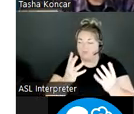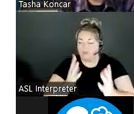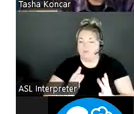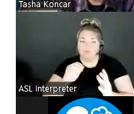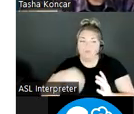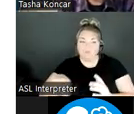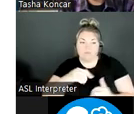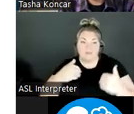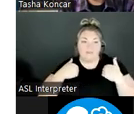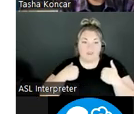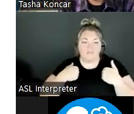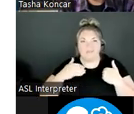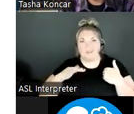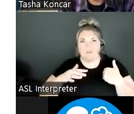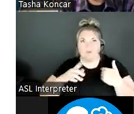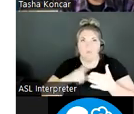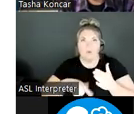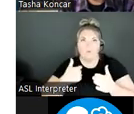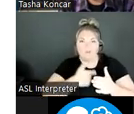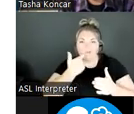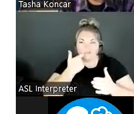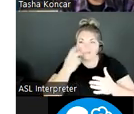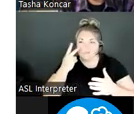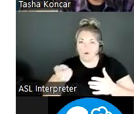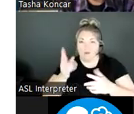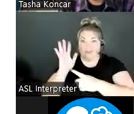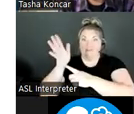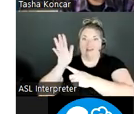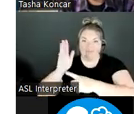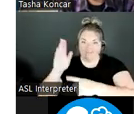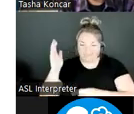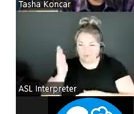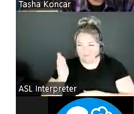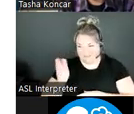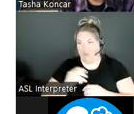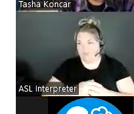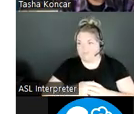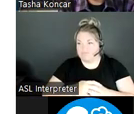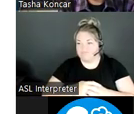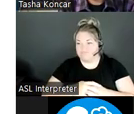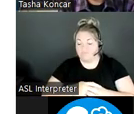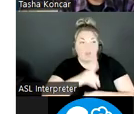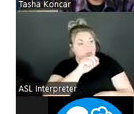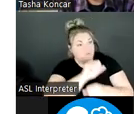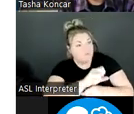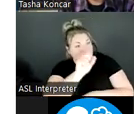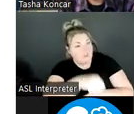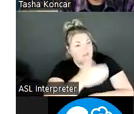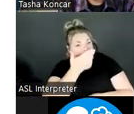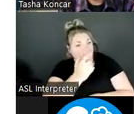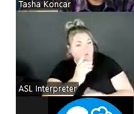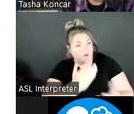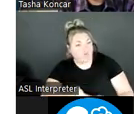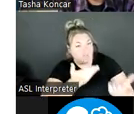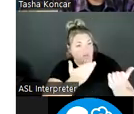they have kind of like what we just saw in a 5-minute presentation. Absolutely. Yes. Thank you for bringing